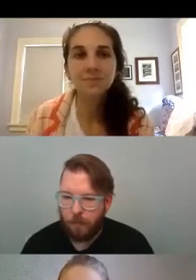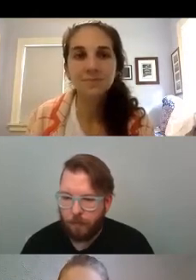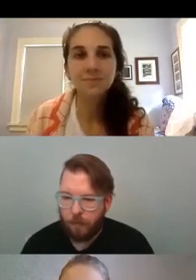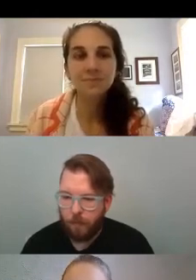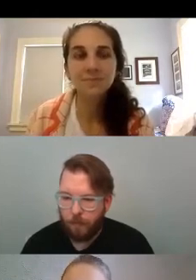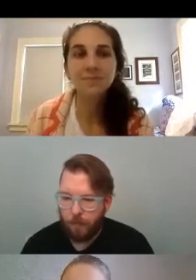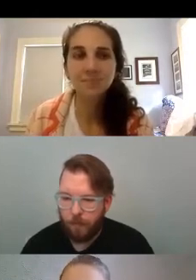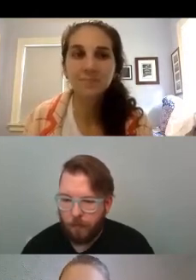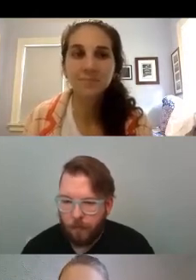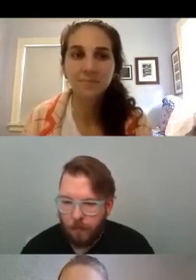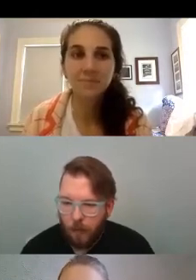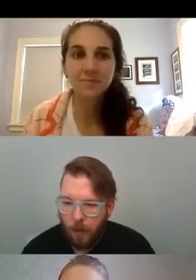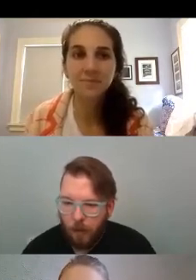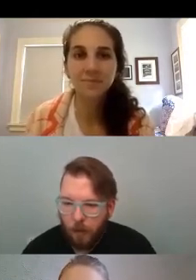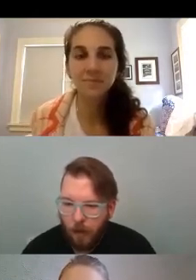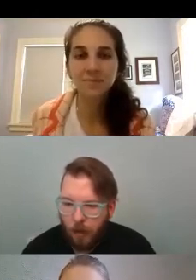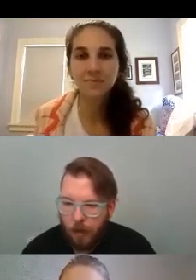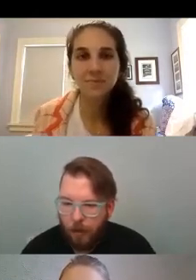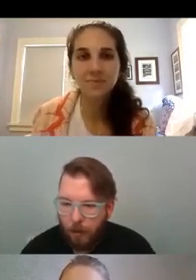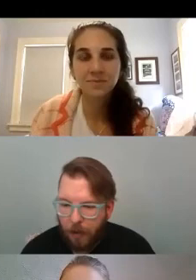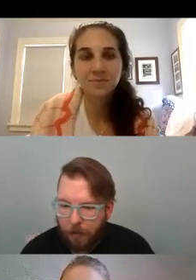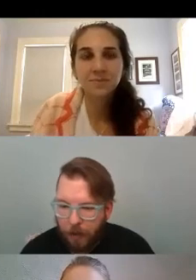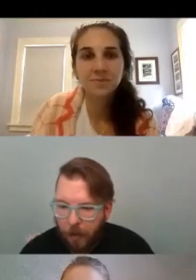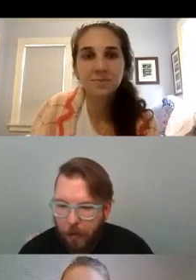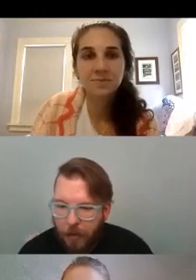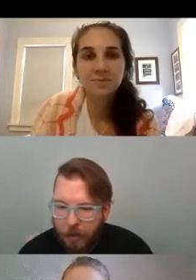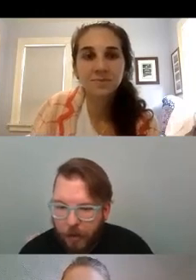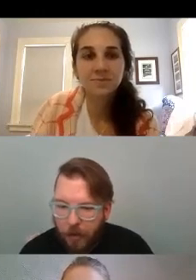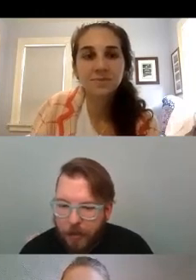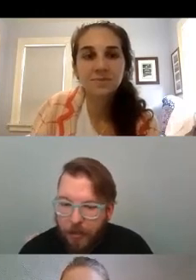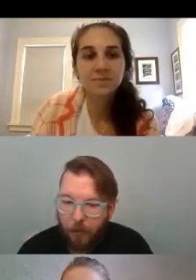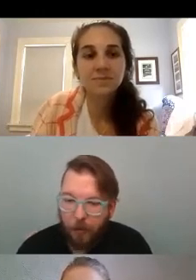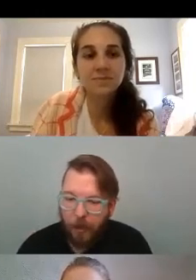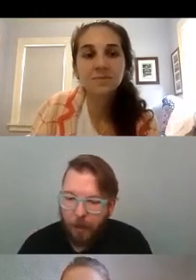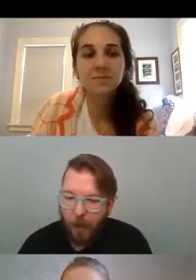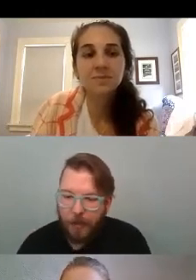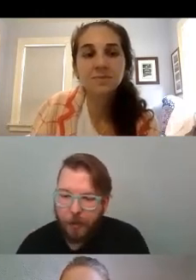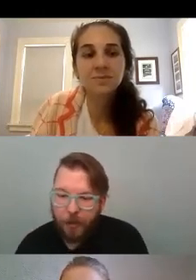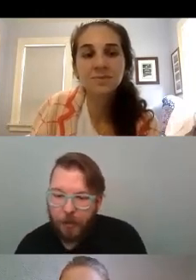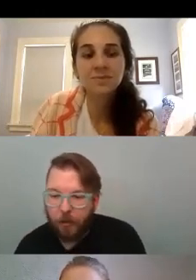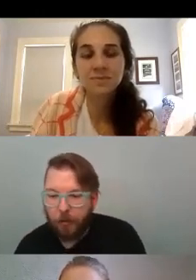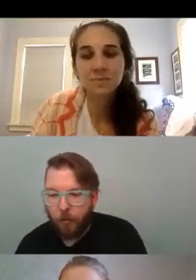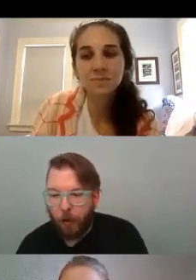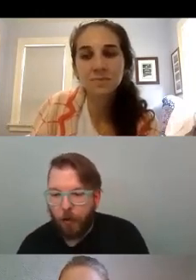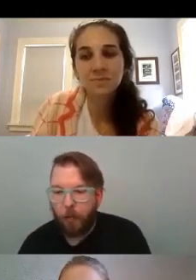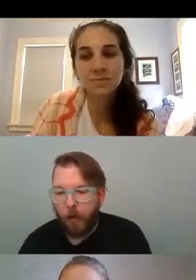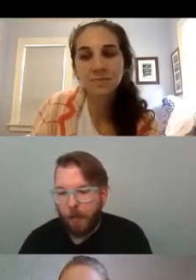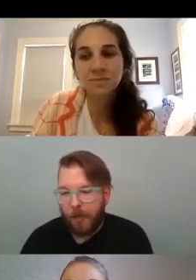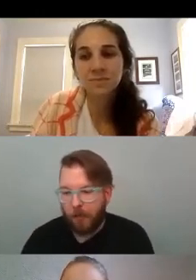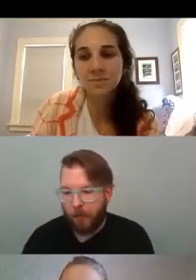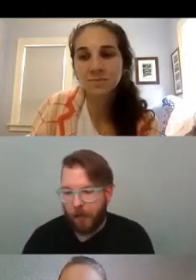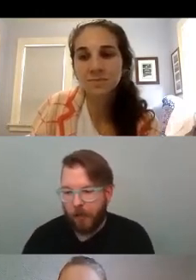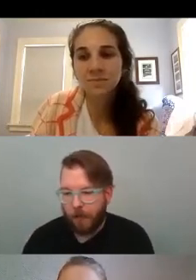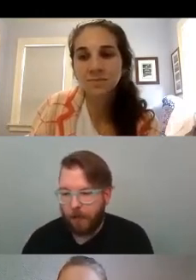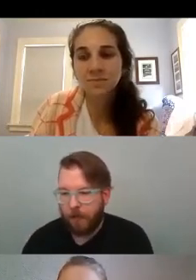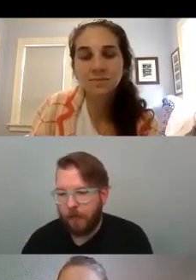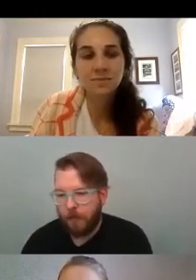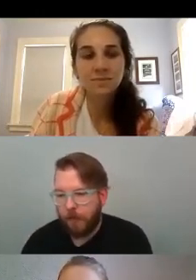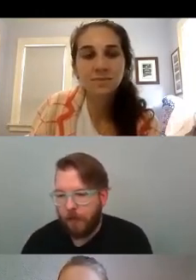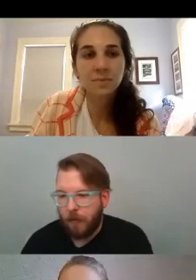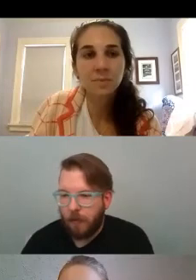answers your question. Okay, then we have another question here. Does your program also include one-on-one mentoring?